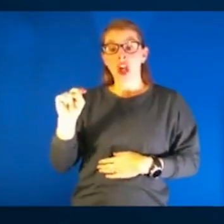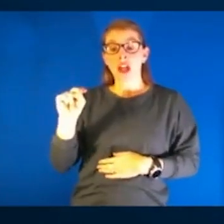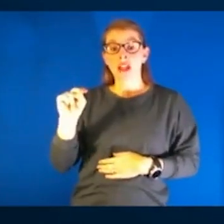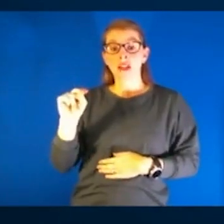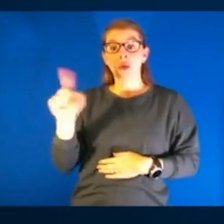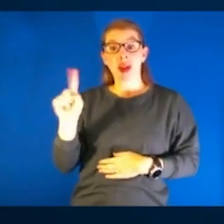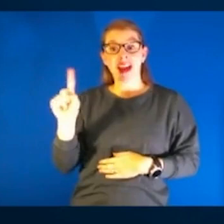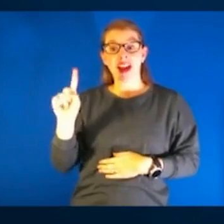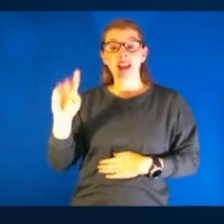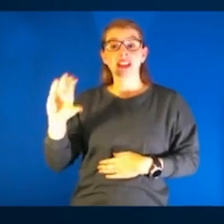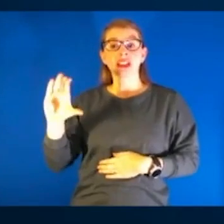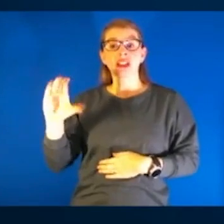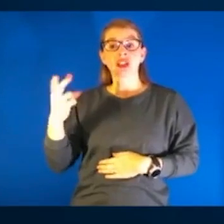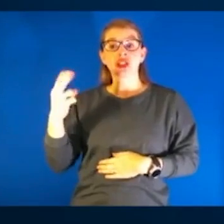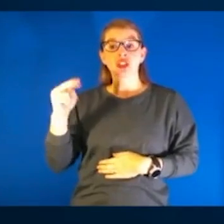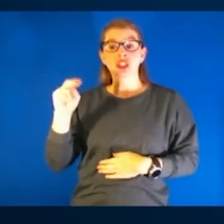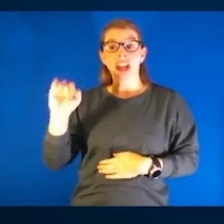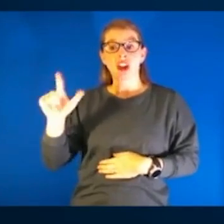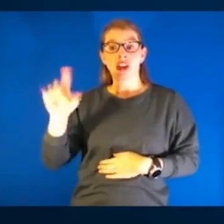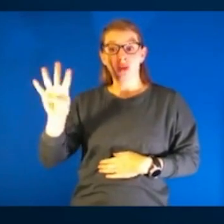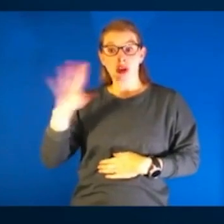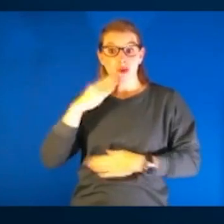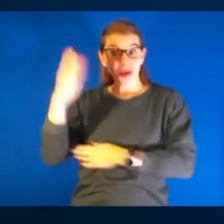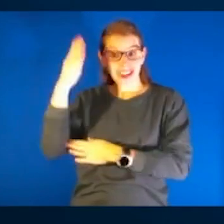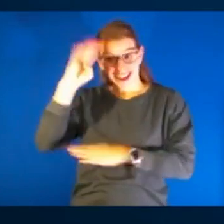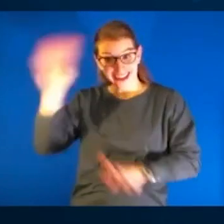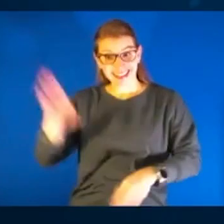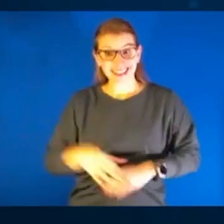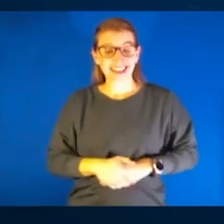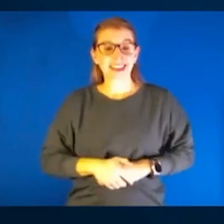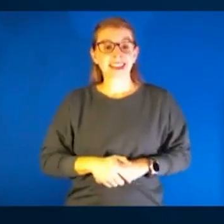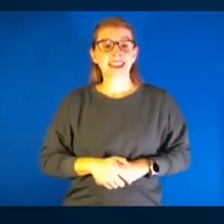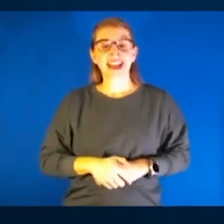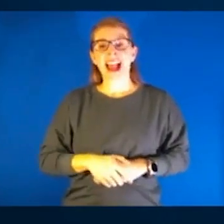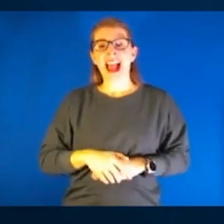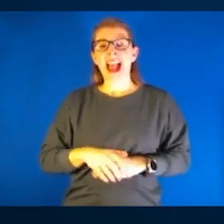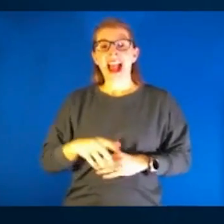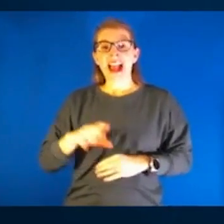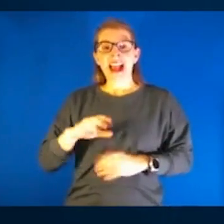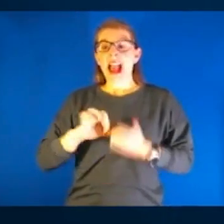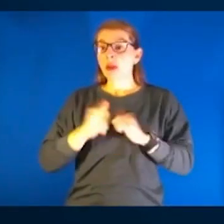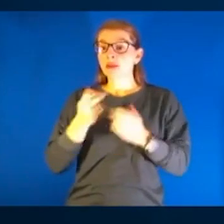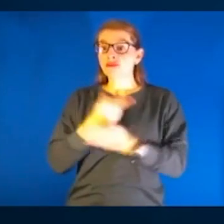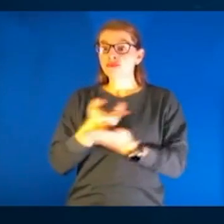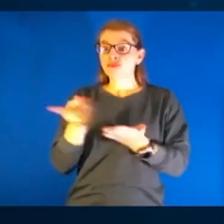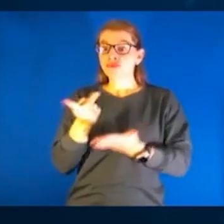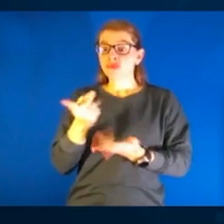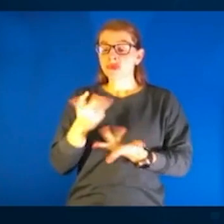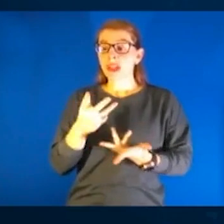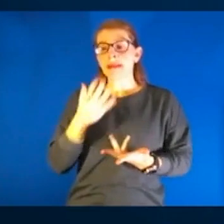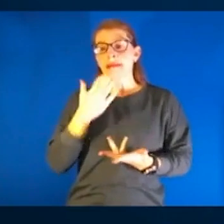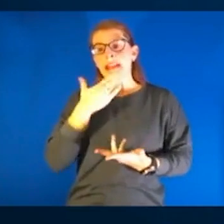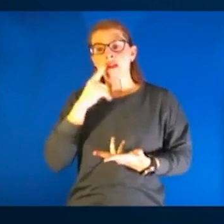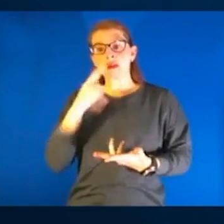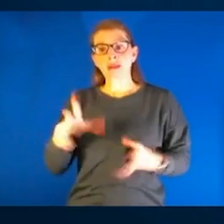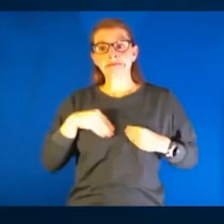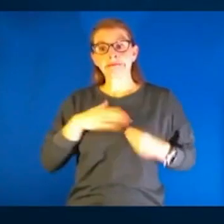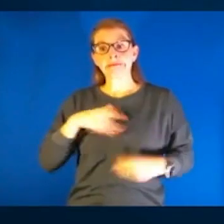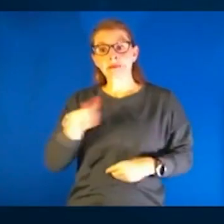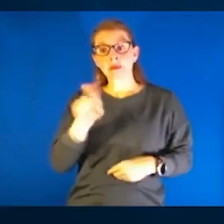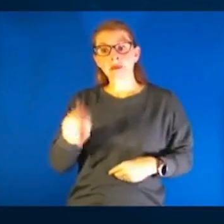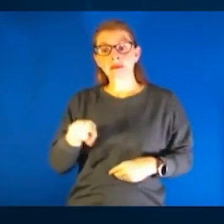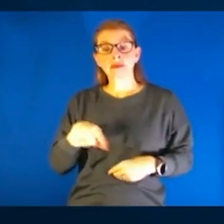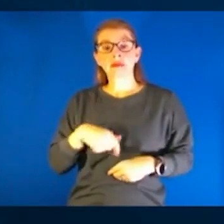4. Good morning. Hi. How are you? Thanks for taking my question. I appreciate it. I wanted to ask